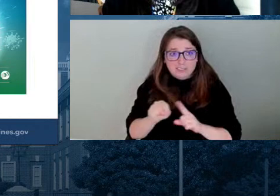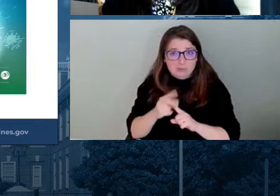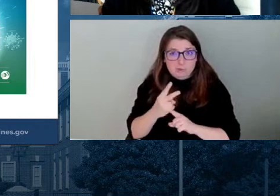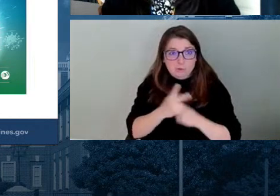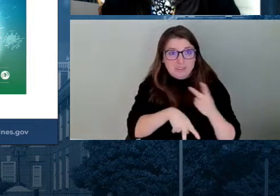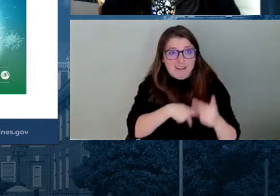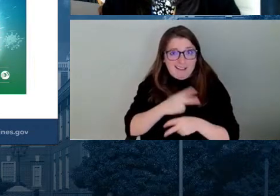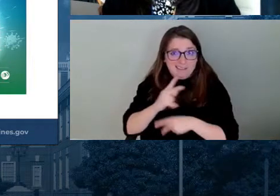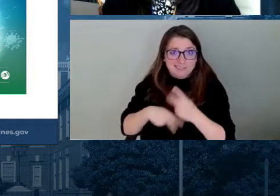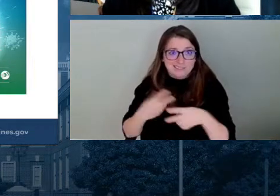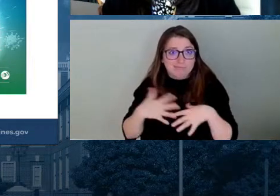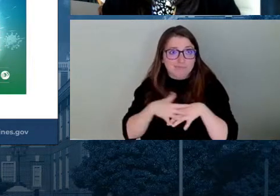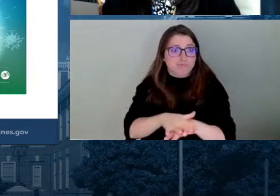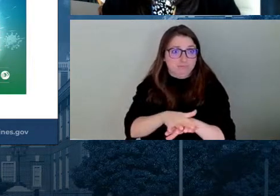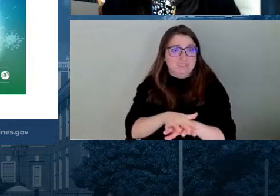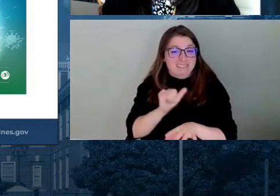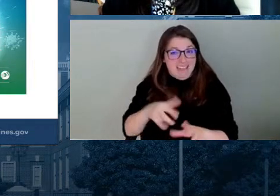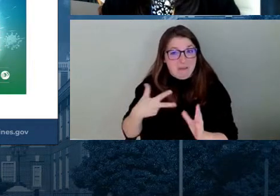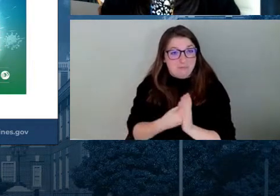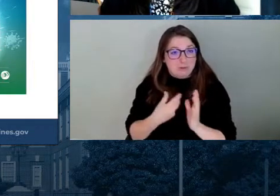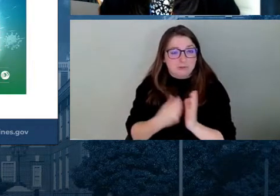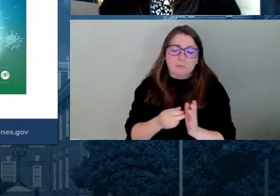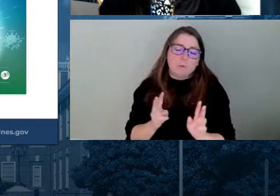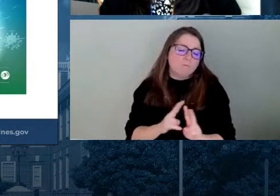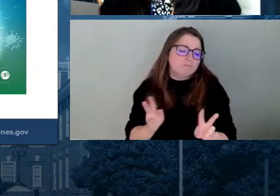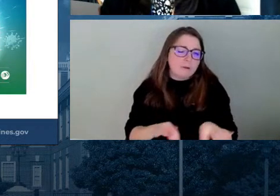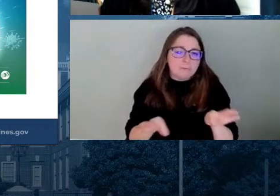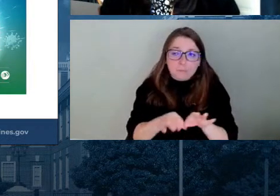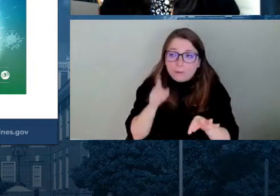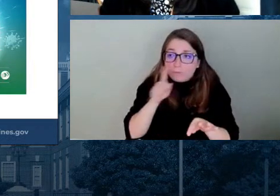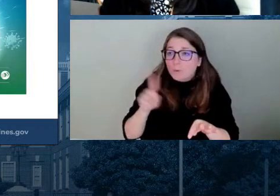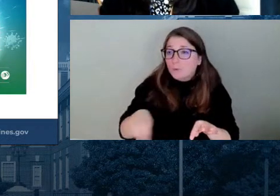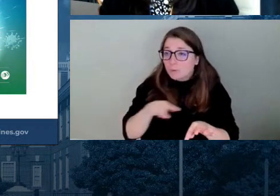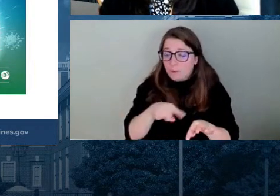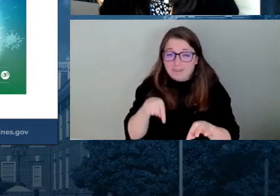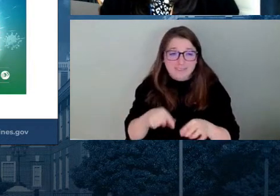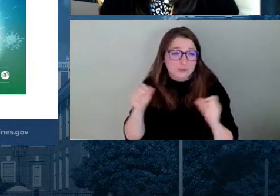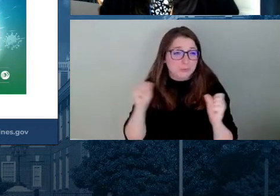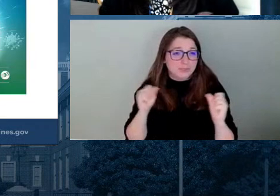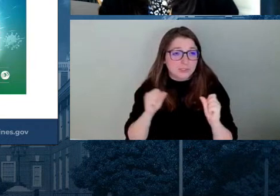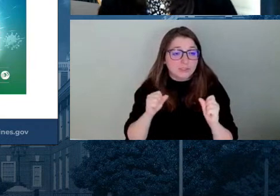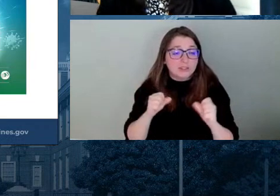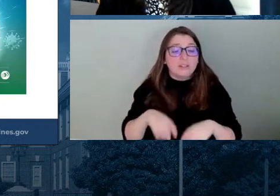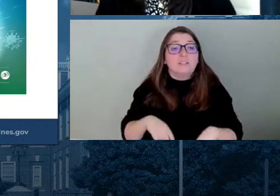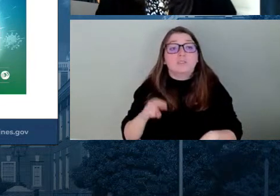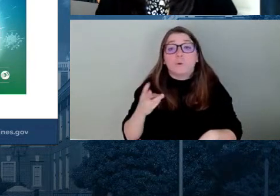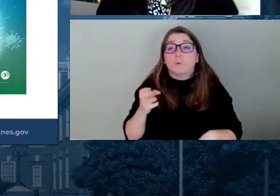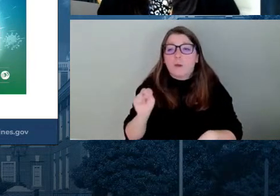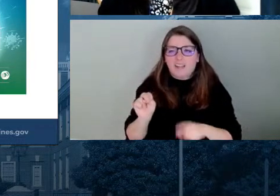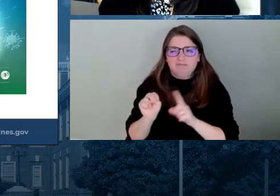for you as we head into this winter. And so when can you get this booster? Again, a lot of